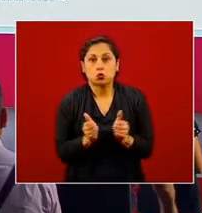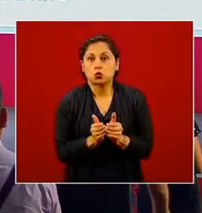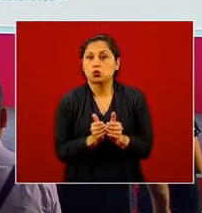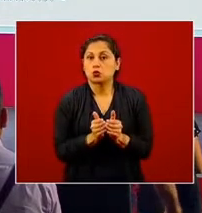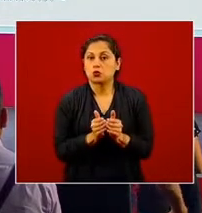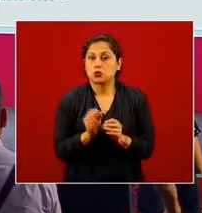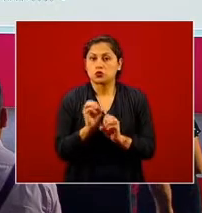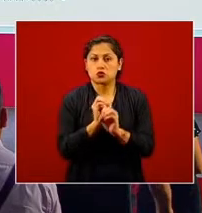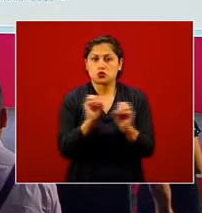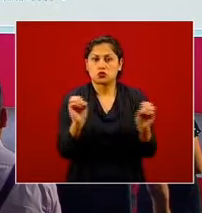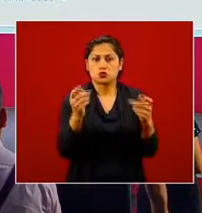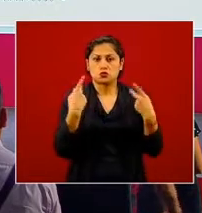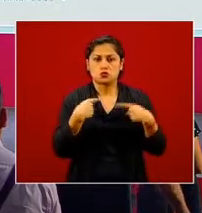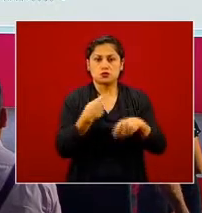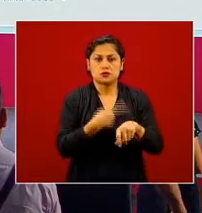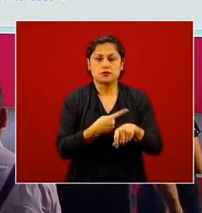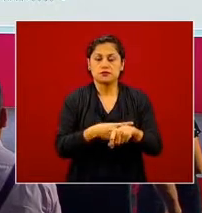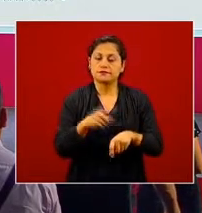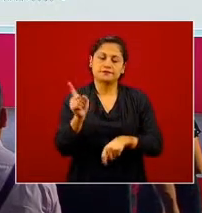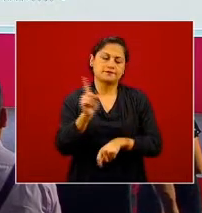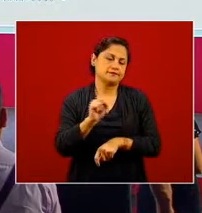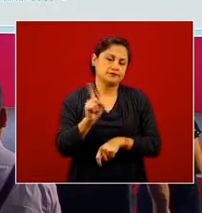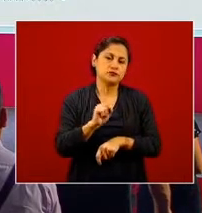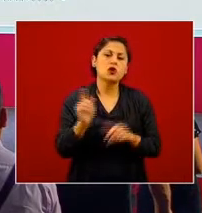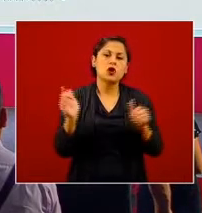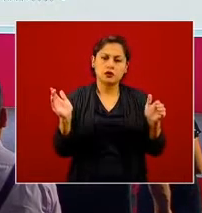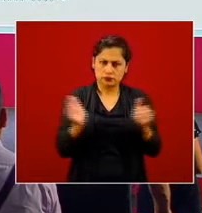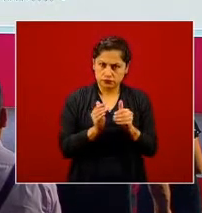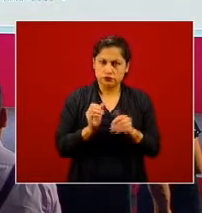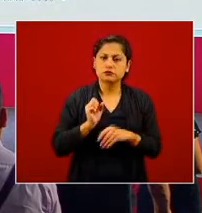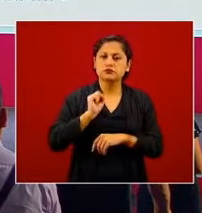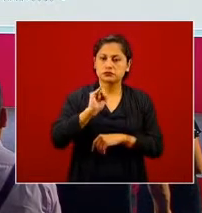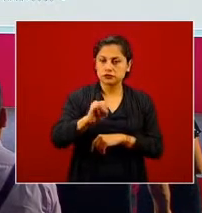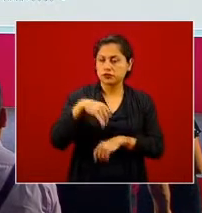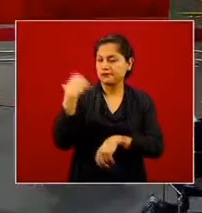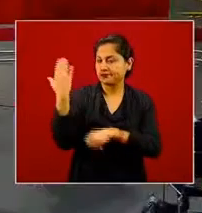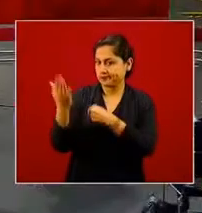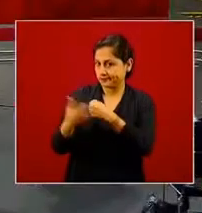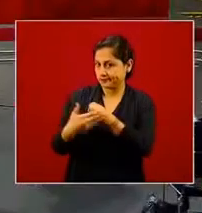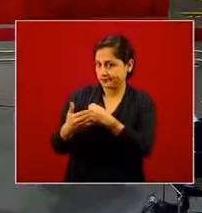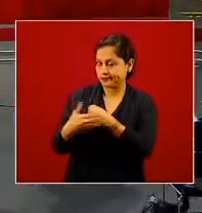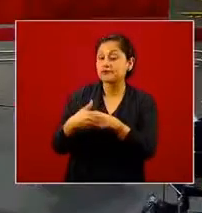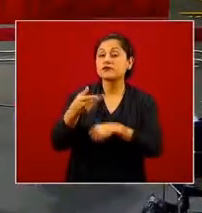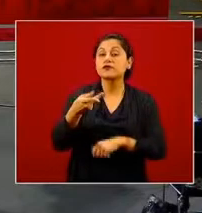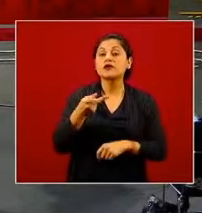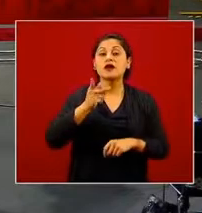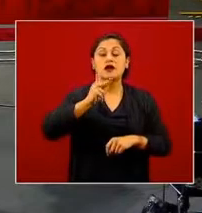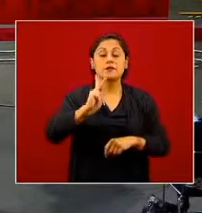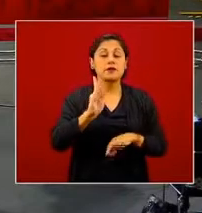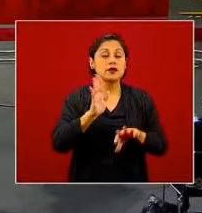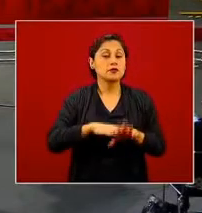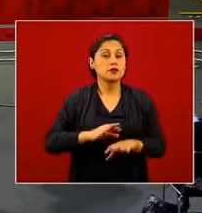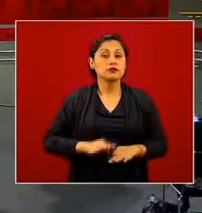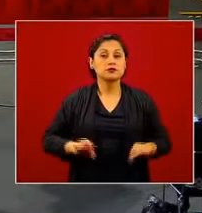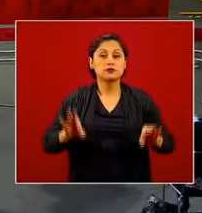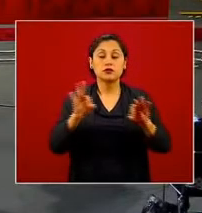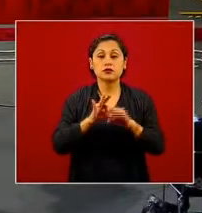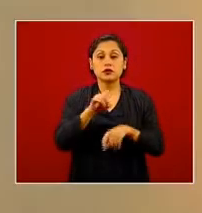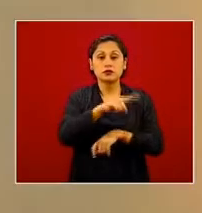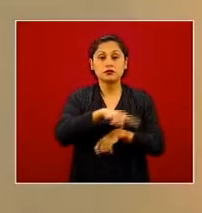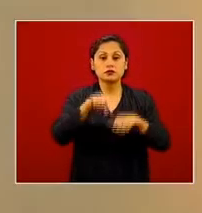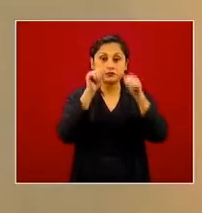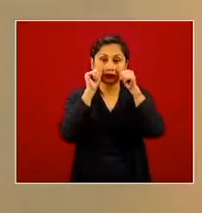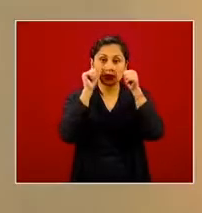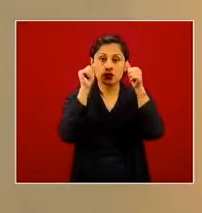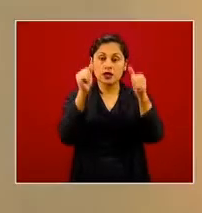idea is that we're not reducing the N number of cases. The primal objective here